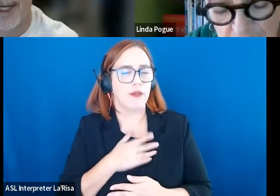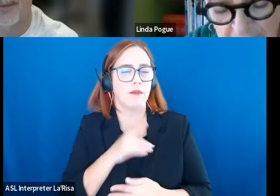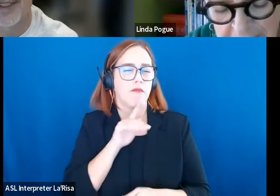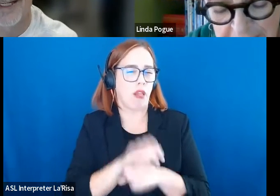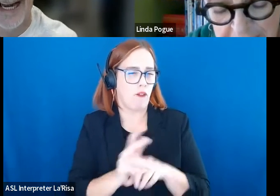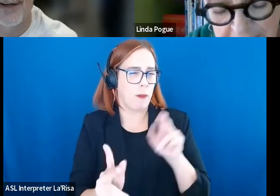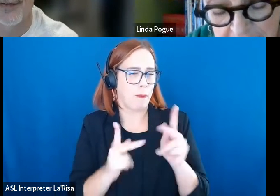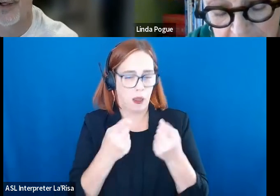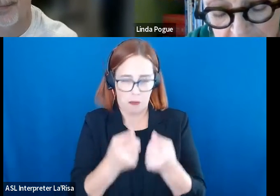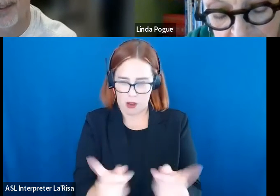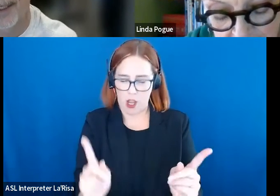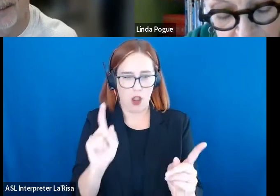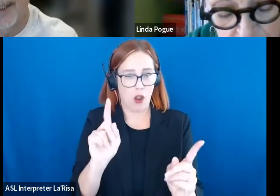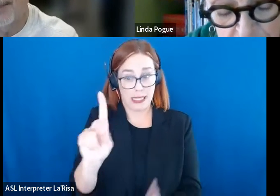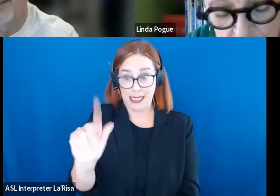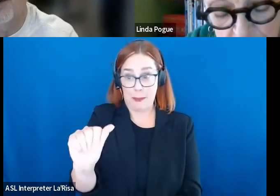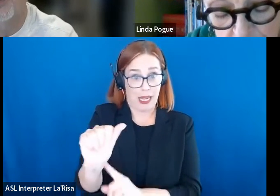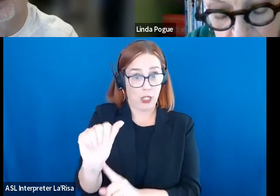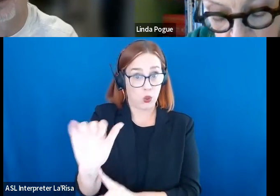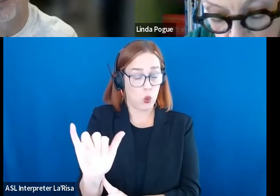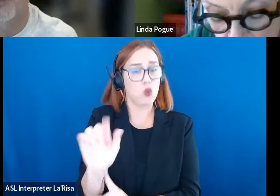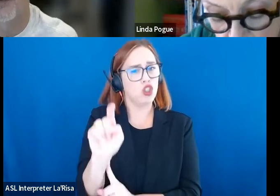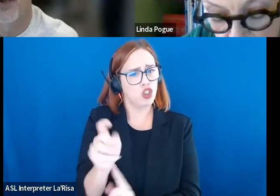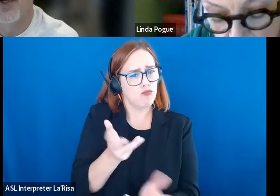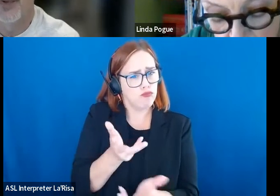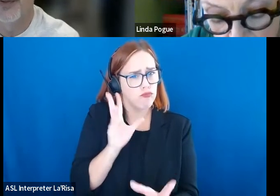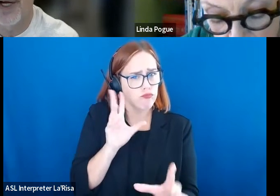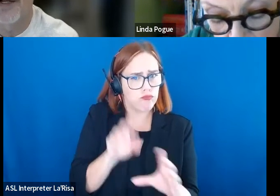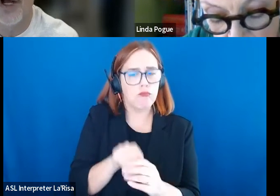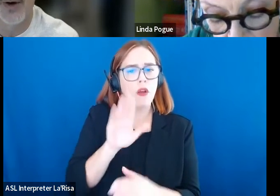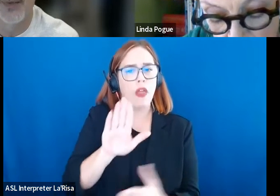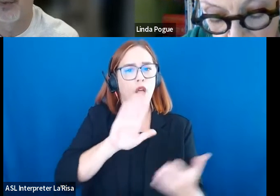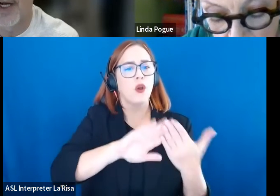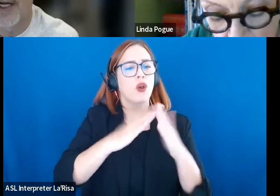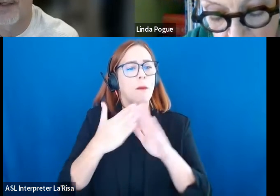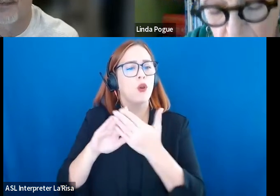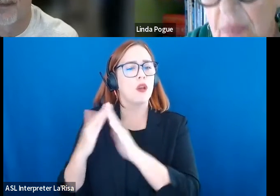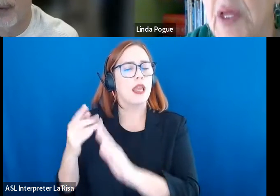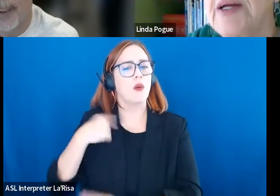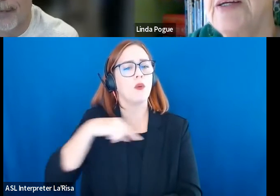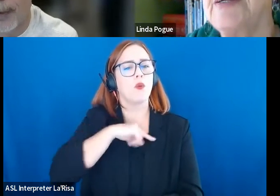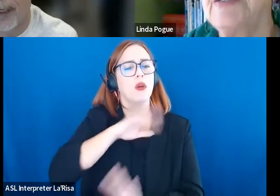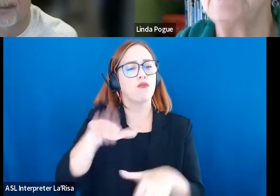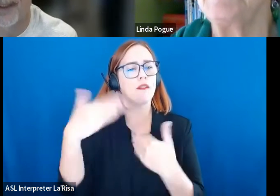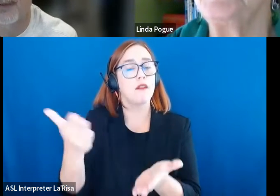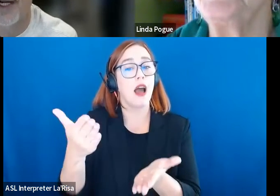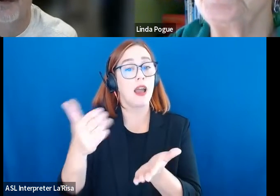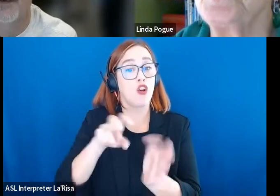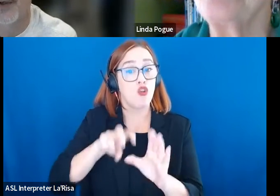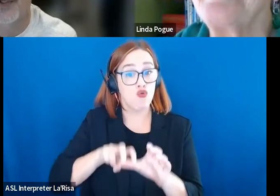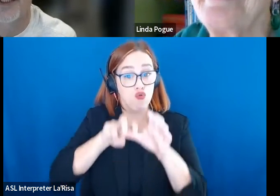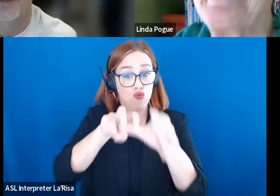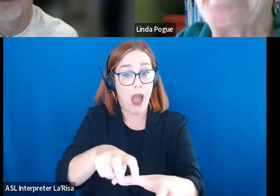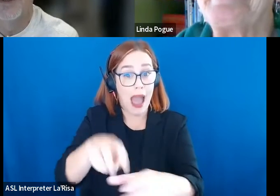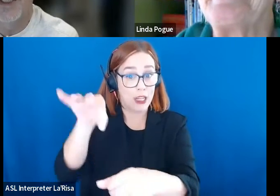disabilities should be able to engage in their community, be part of their community. So we do rides for voting as well, free rides